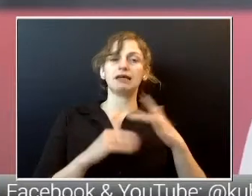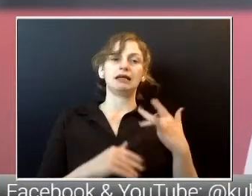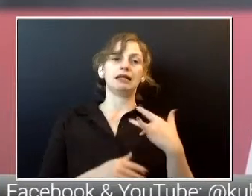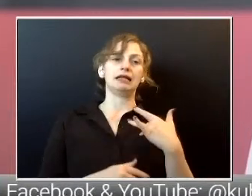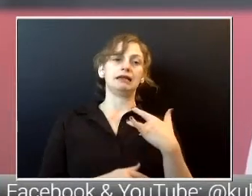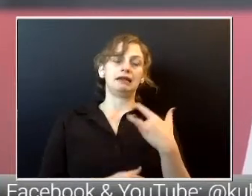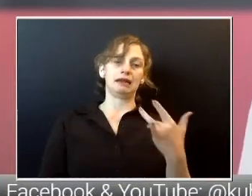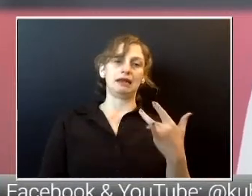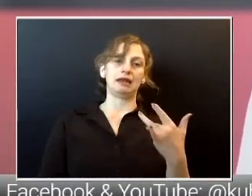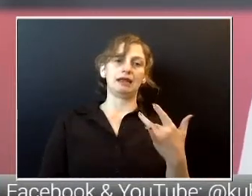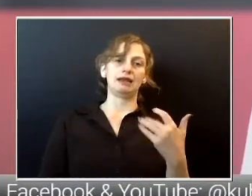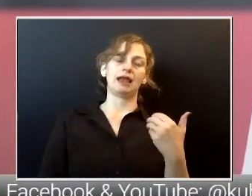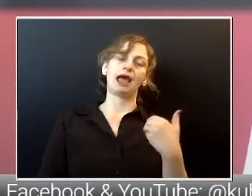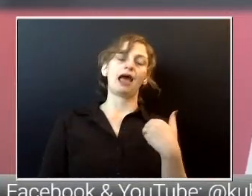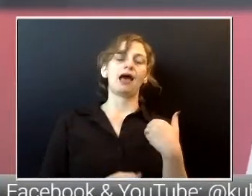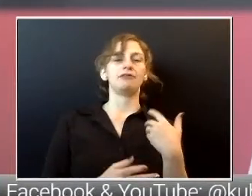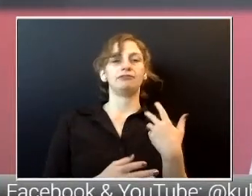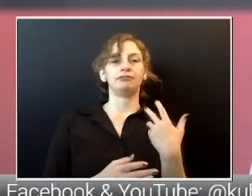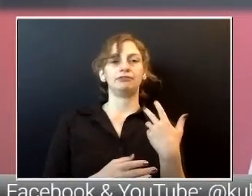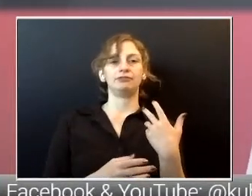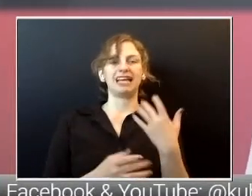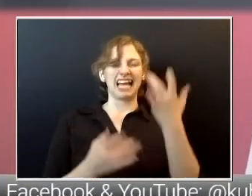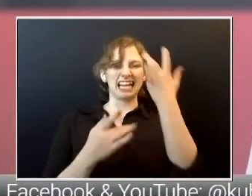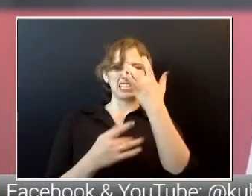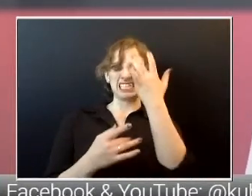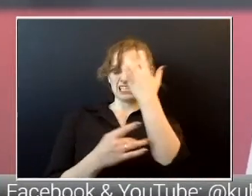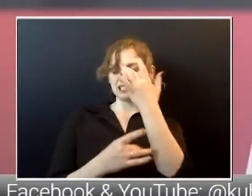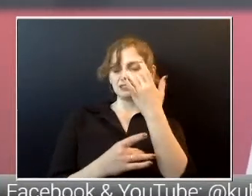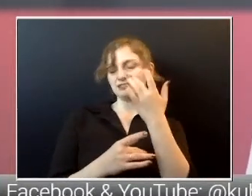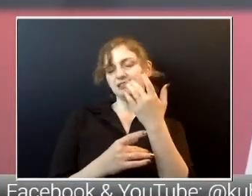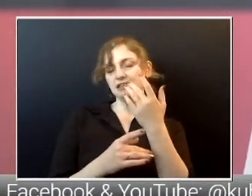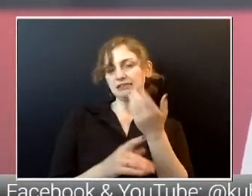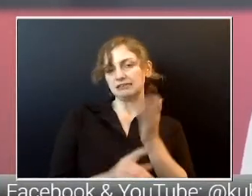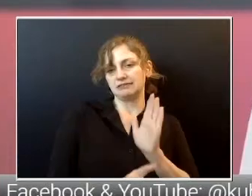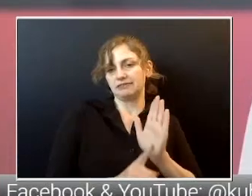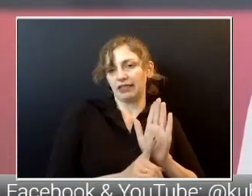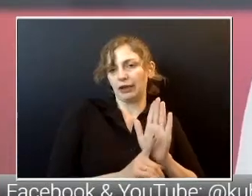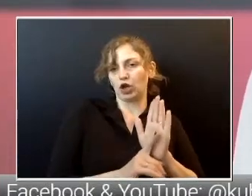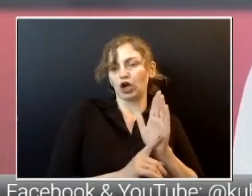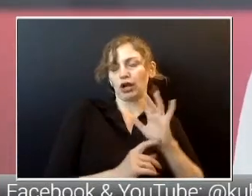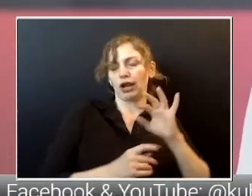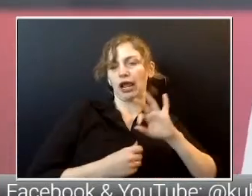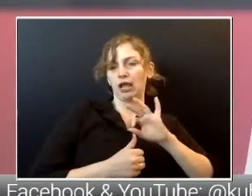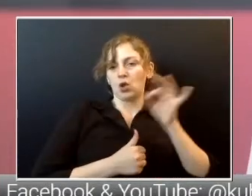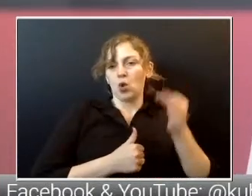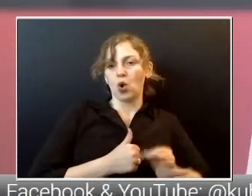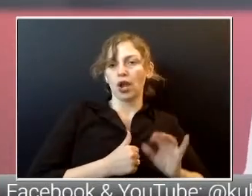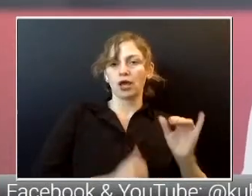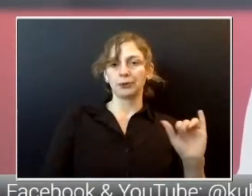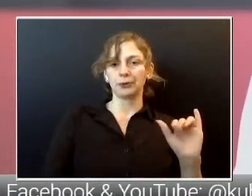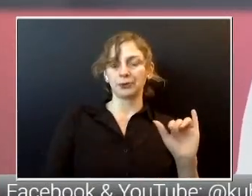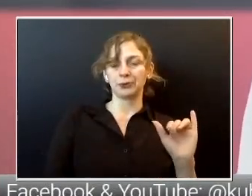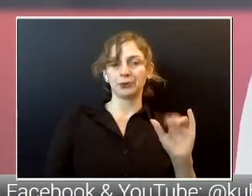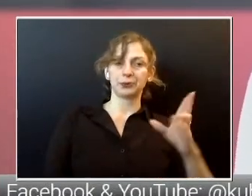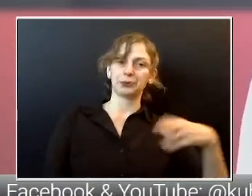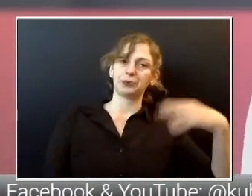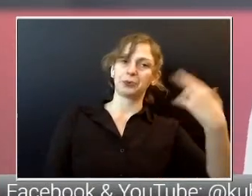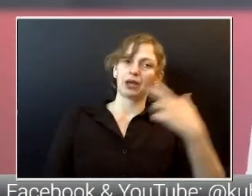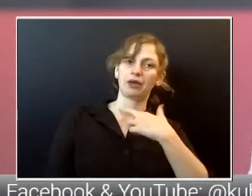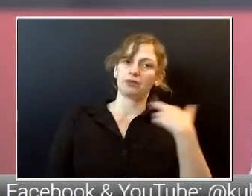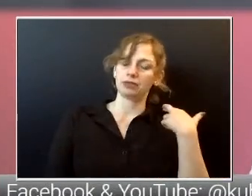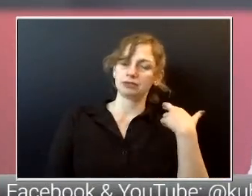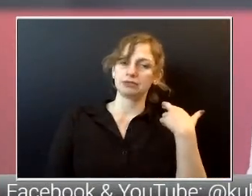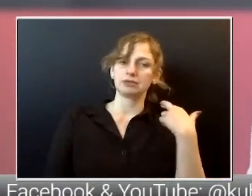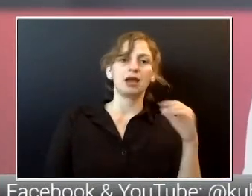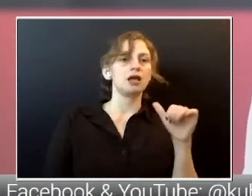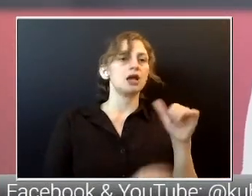aortopathy or disease of the aorta as well. So, those people would be at very high risk. Another group that's high